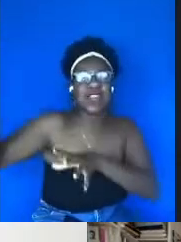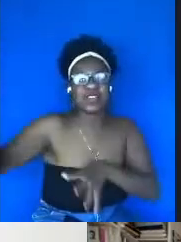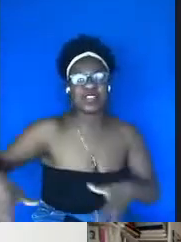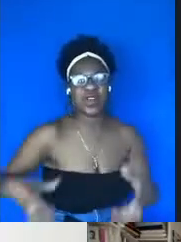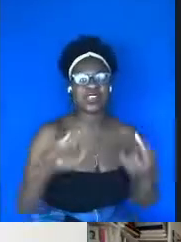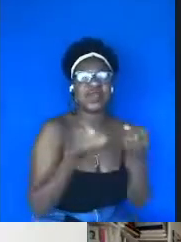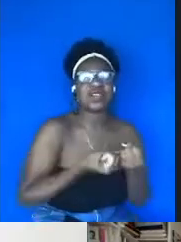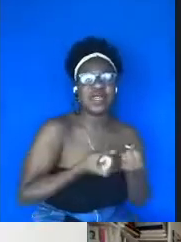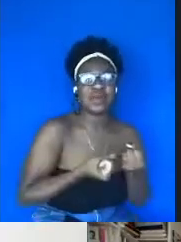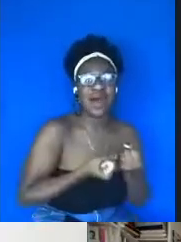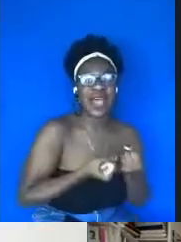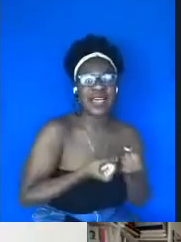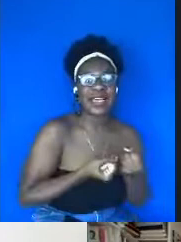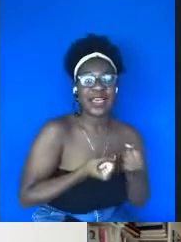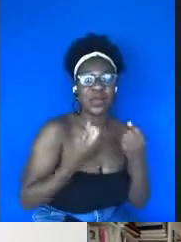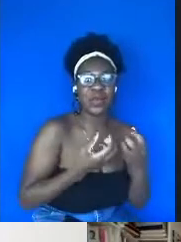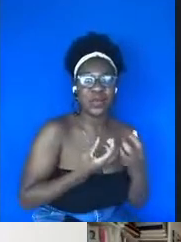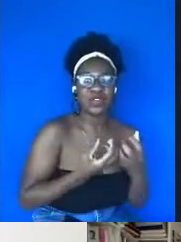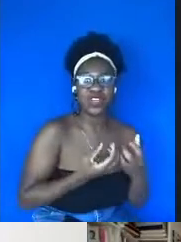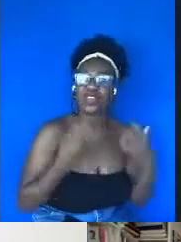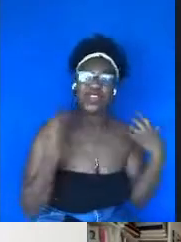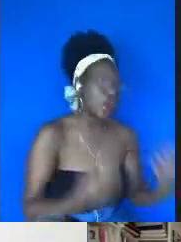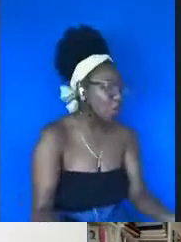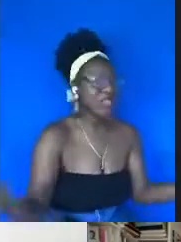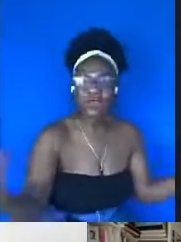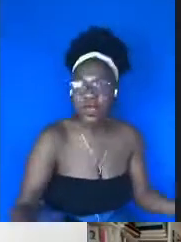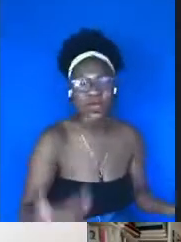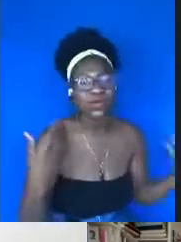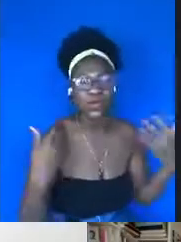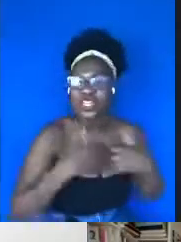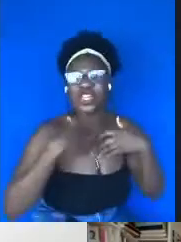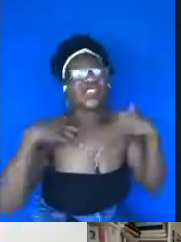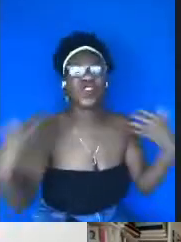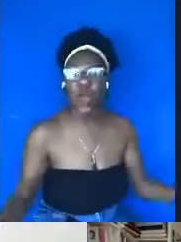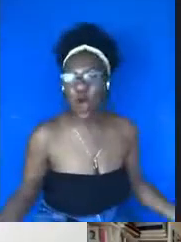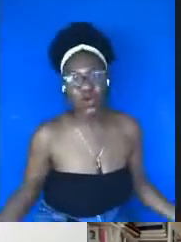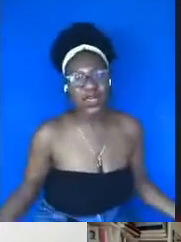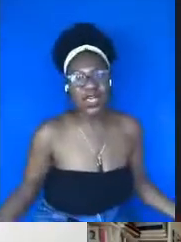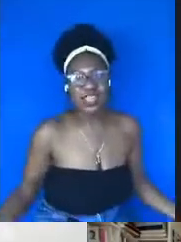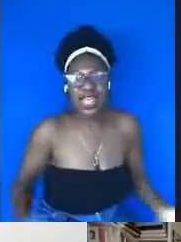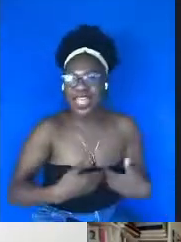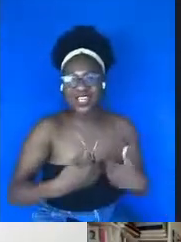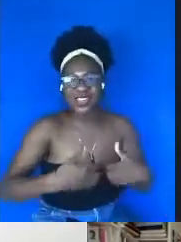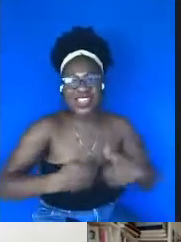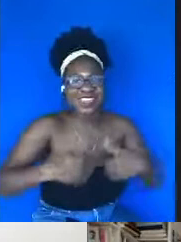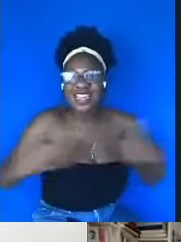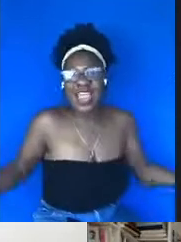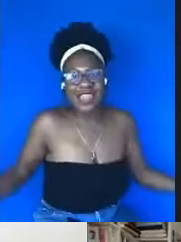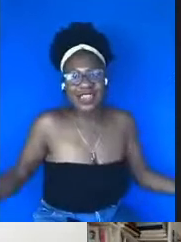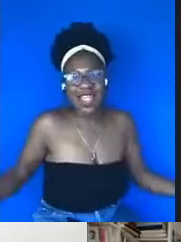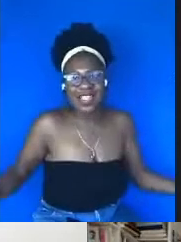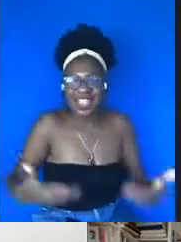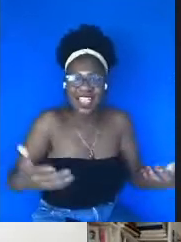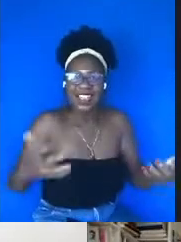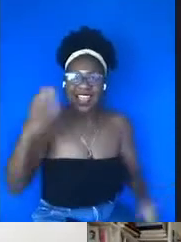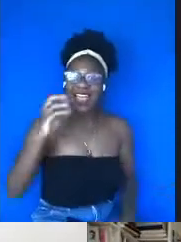or masculine energies are intimidated by women who just know what the fuck. We just know. Like it just, it's